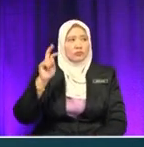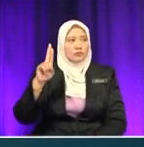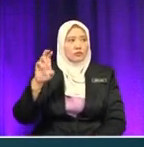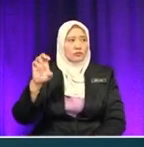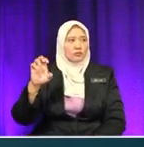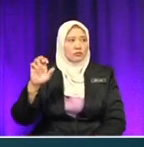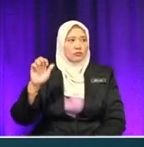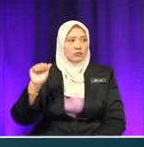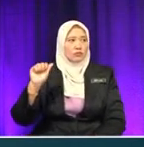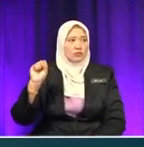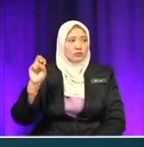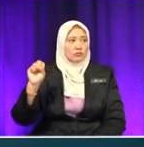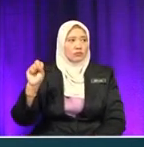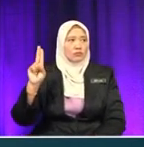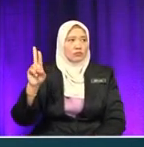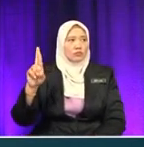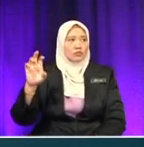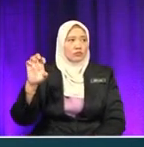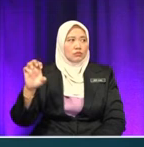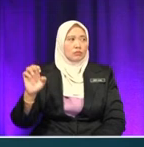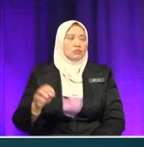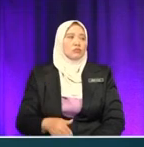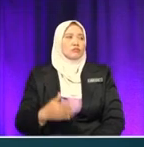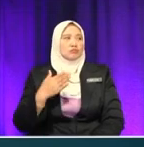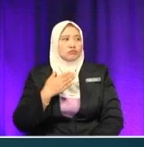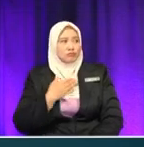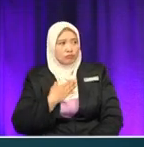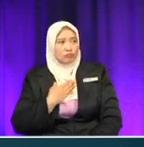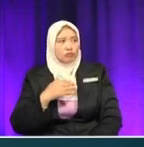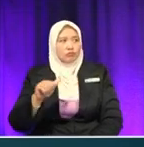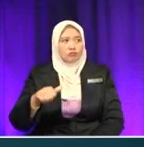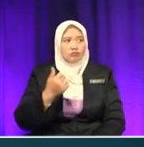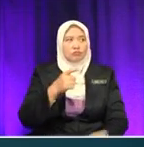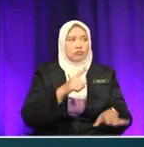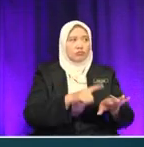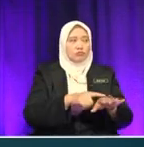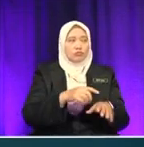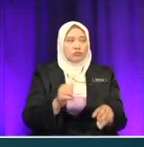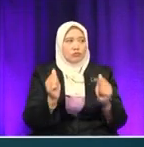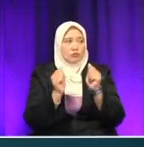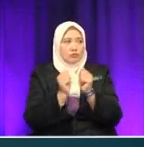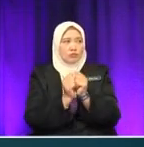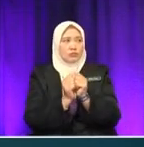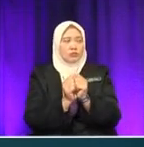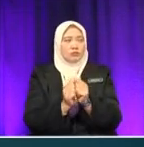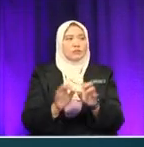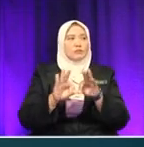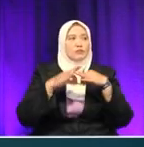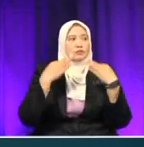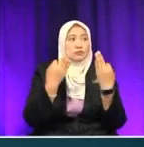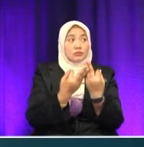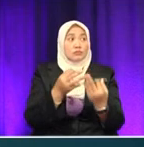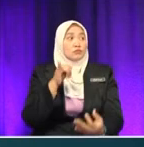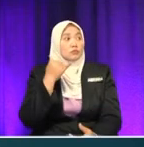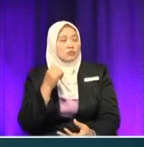is that? That is your yellow. Excuse me. That will be your yellow color. Mm-hmm. And the next one we had green. Mm-hmm. We can